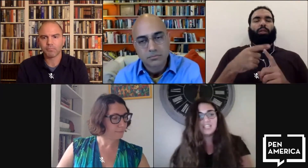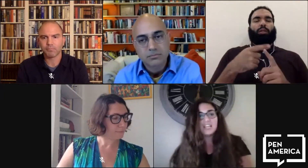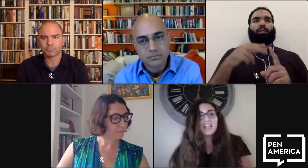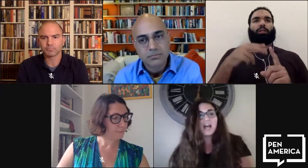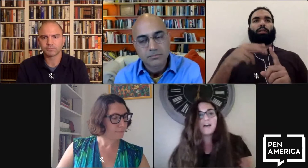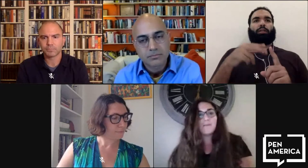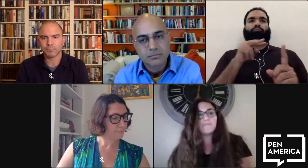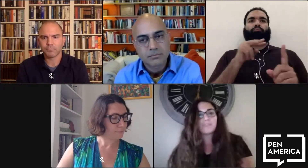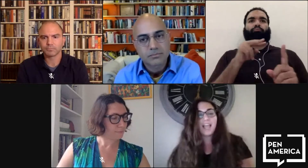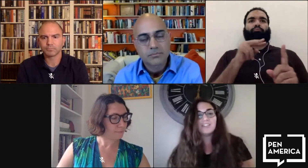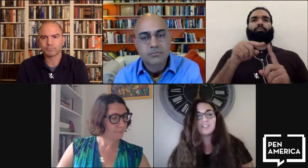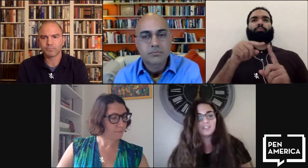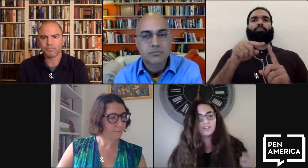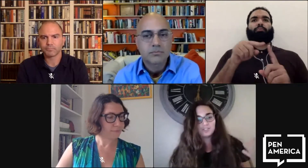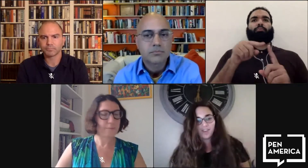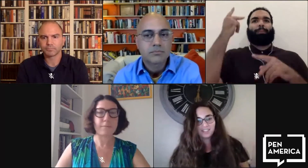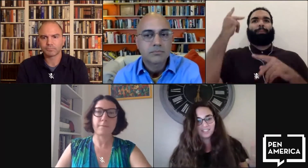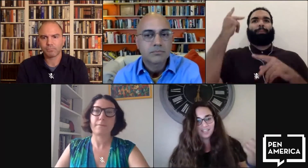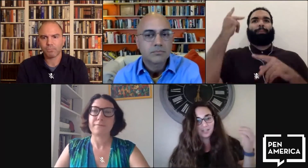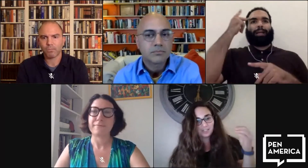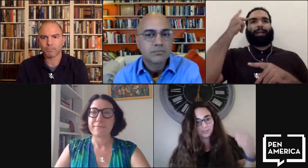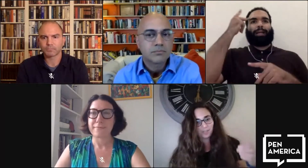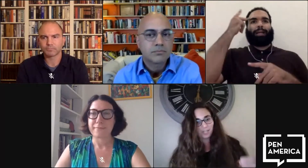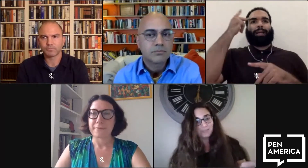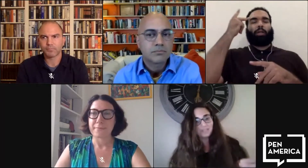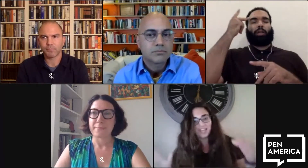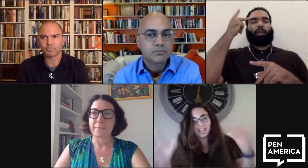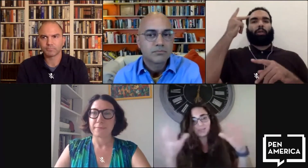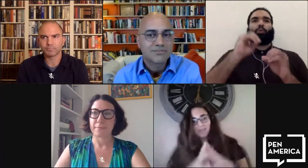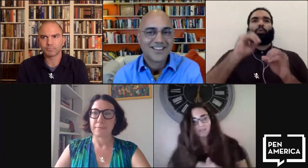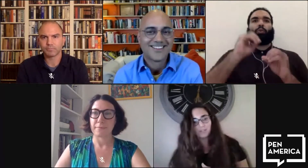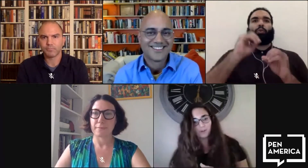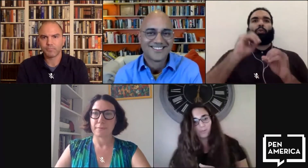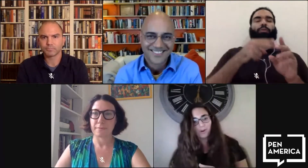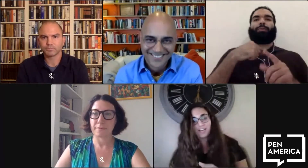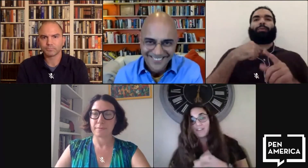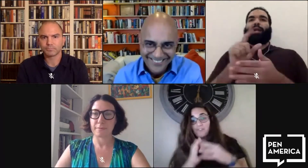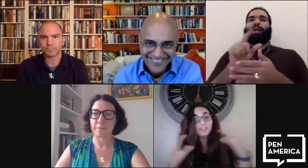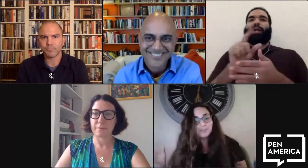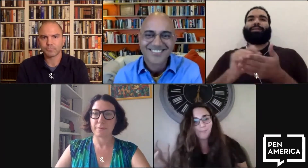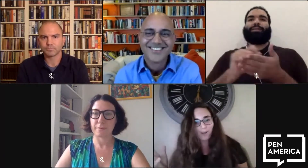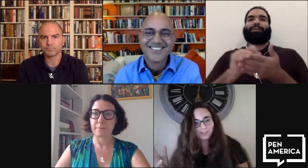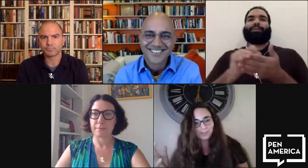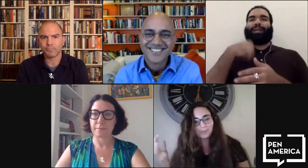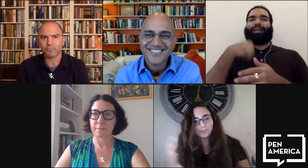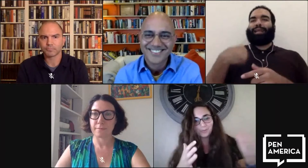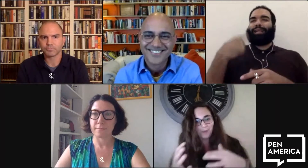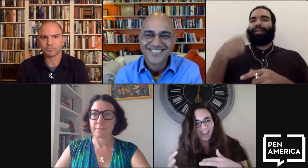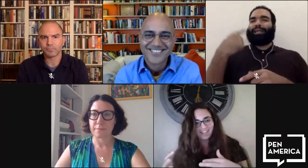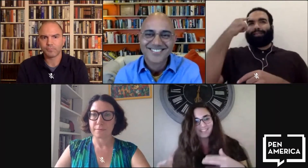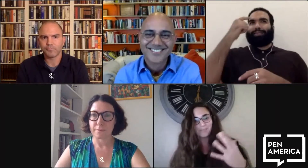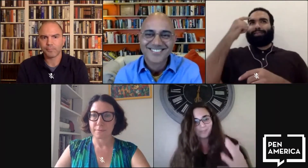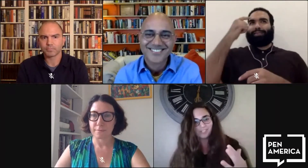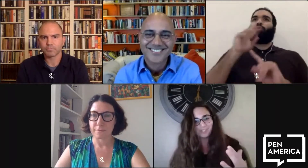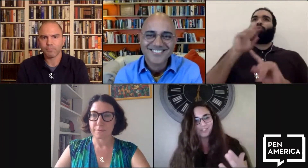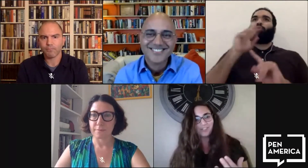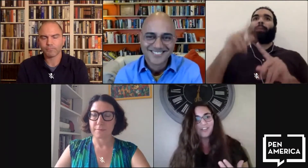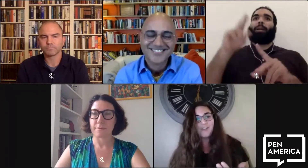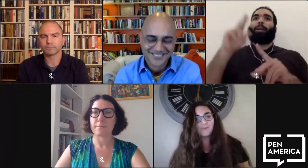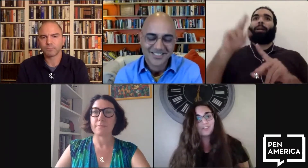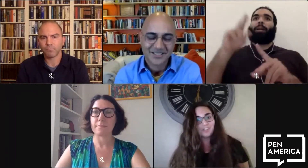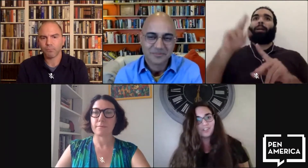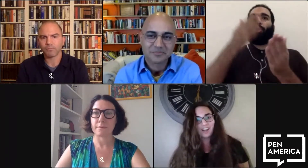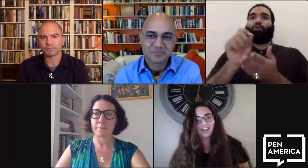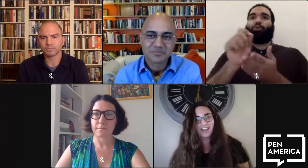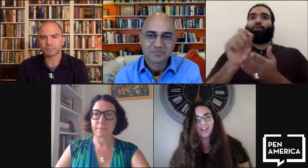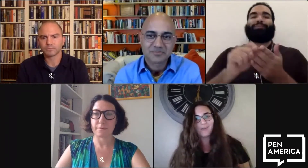opinions. And, it's fascinating to hear someone like you say that, because when I read your work, it feels impossible to rend the political from